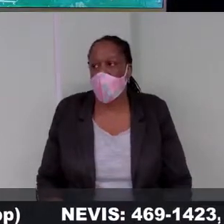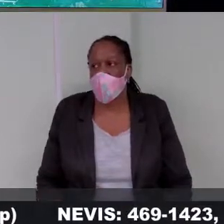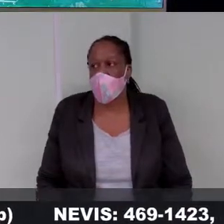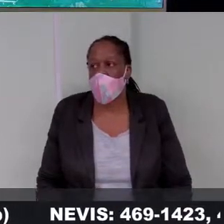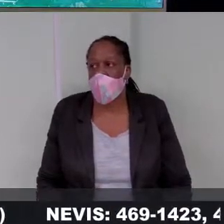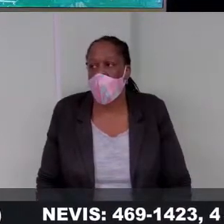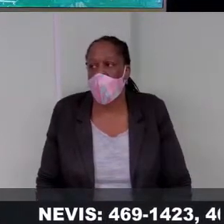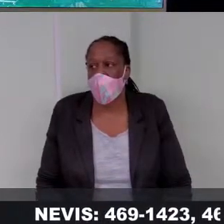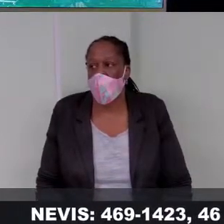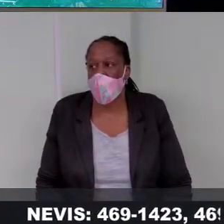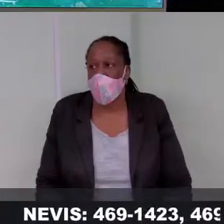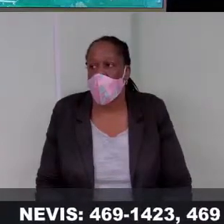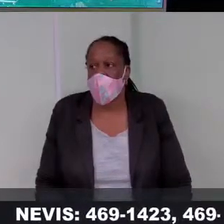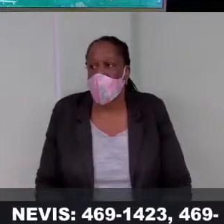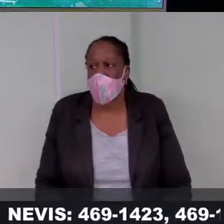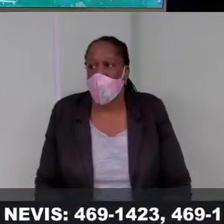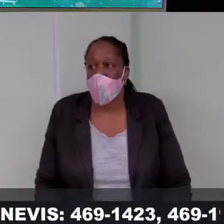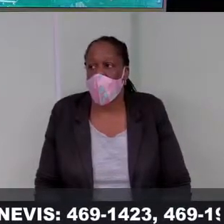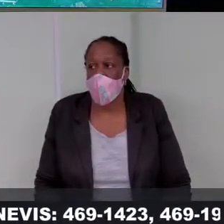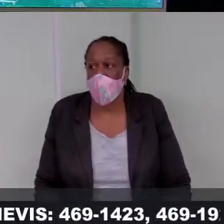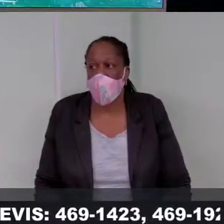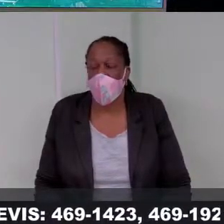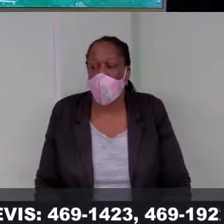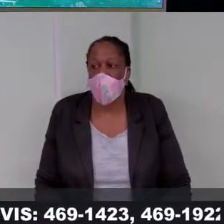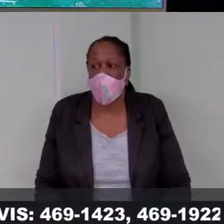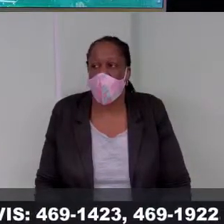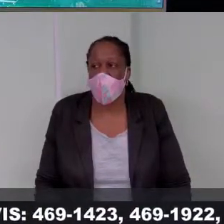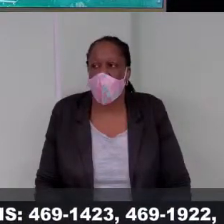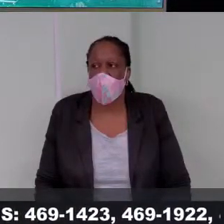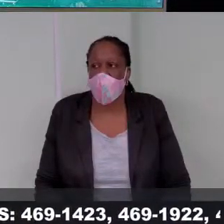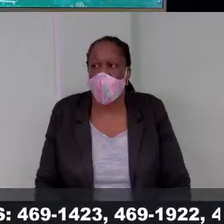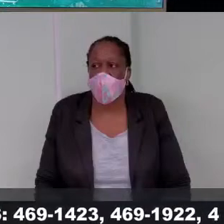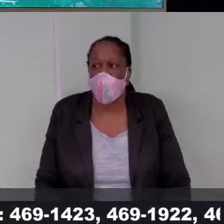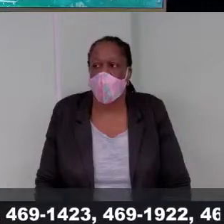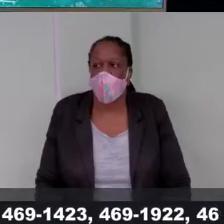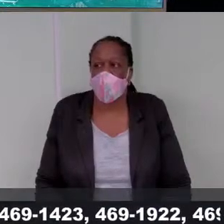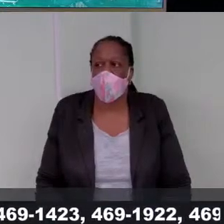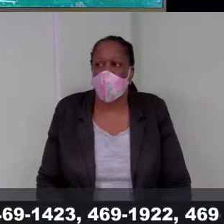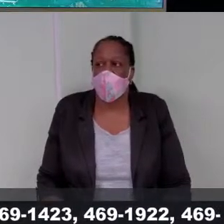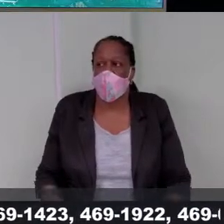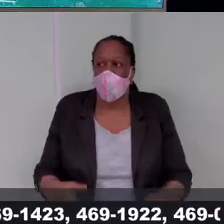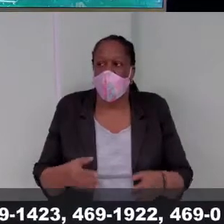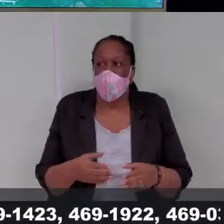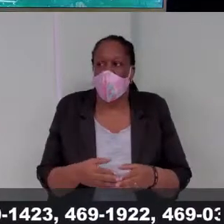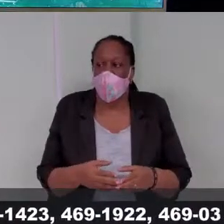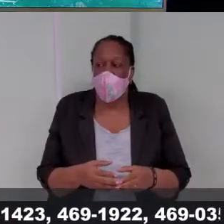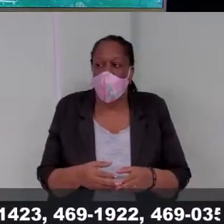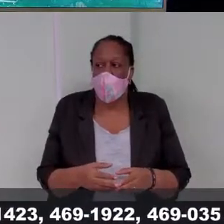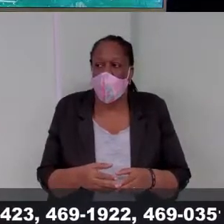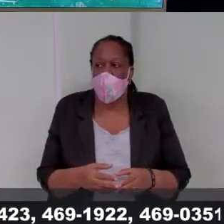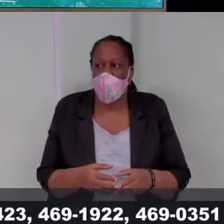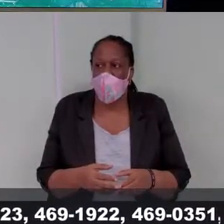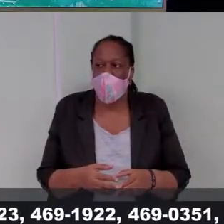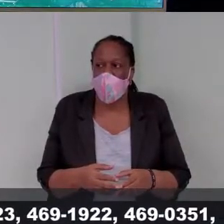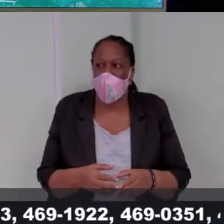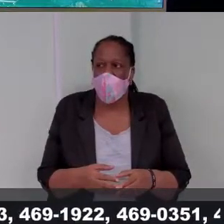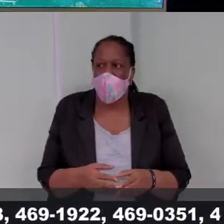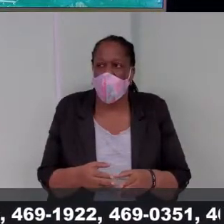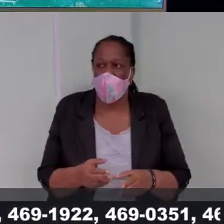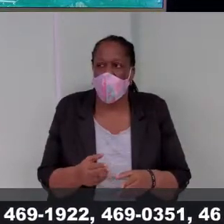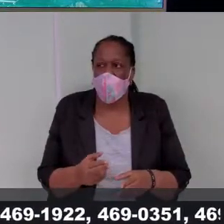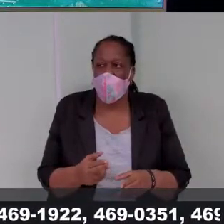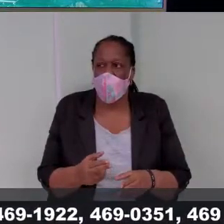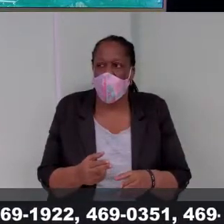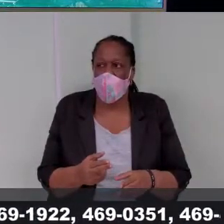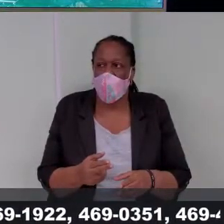etc., for COVID-19. Now, the COVAX facility, or COVID-19